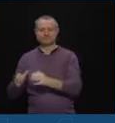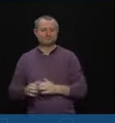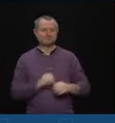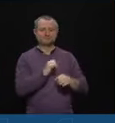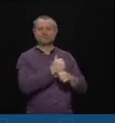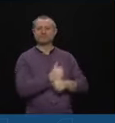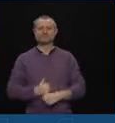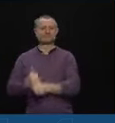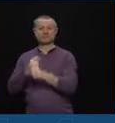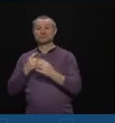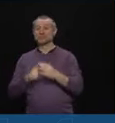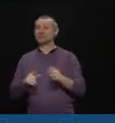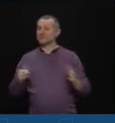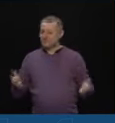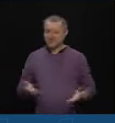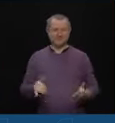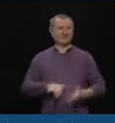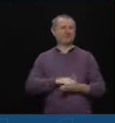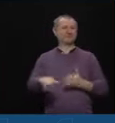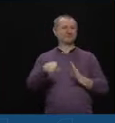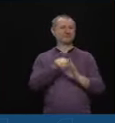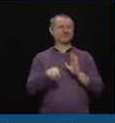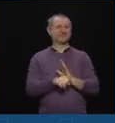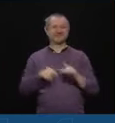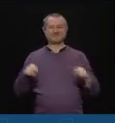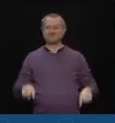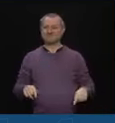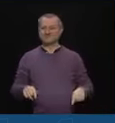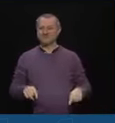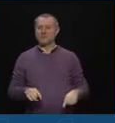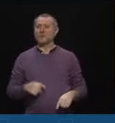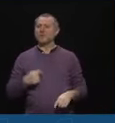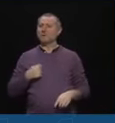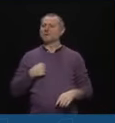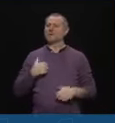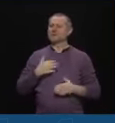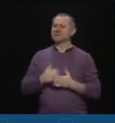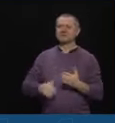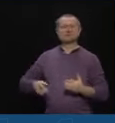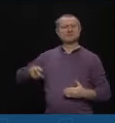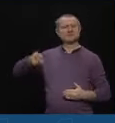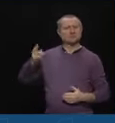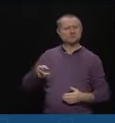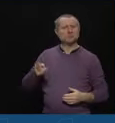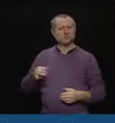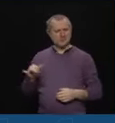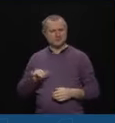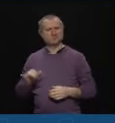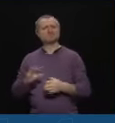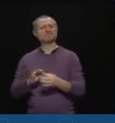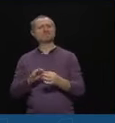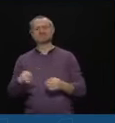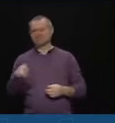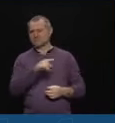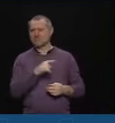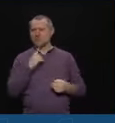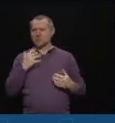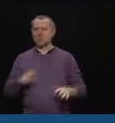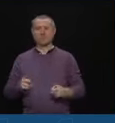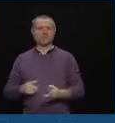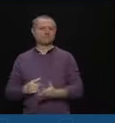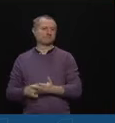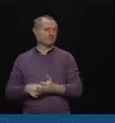also have side of history that people, as I mentioned, don't want to talk about. And that is the story that was referenced by our